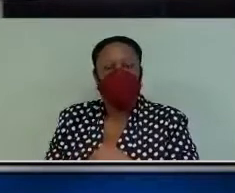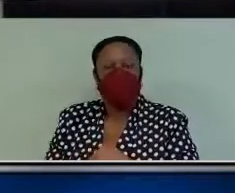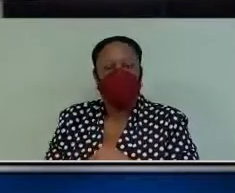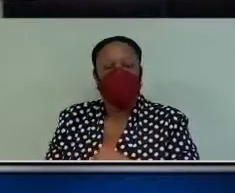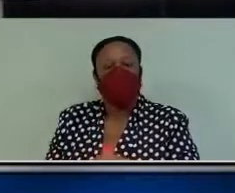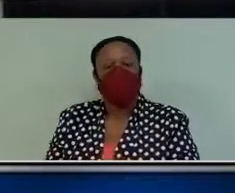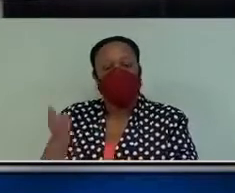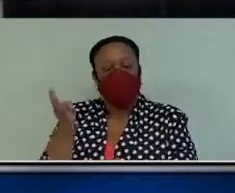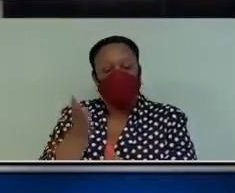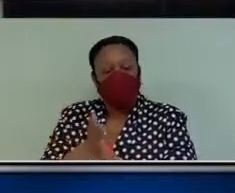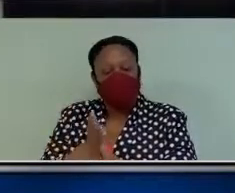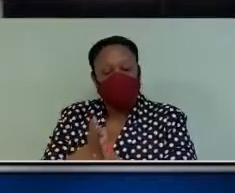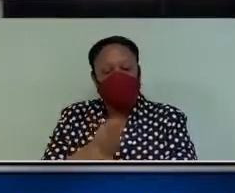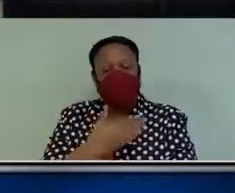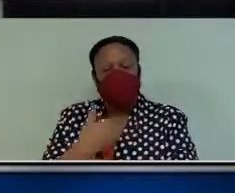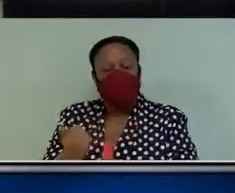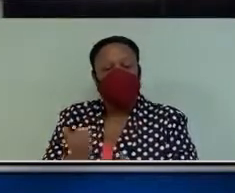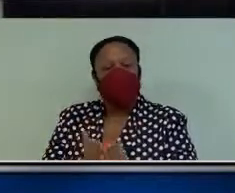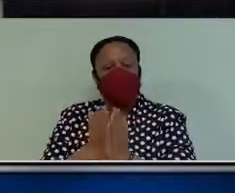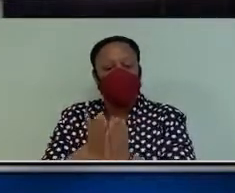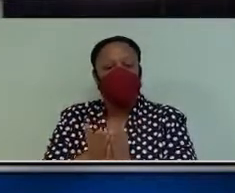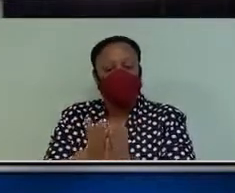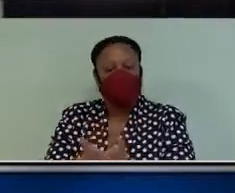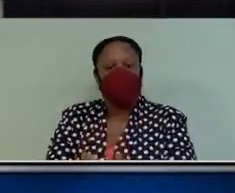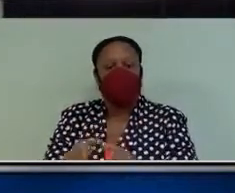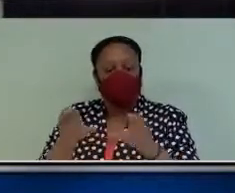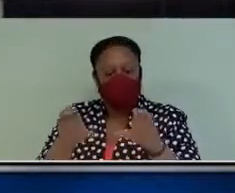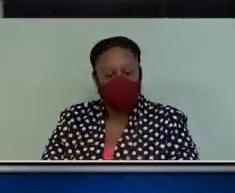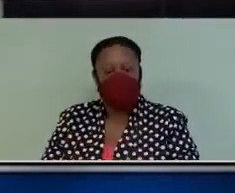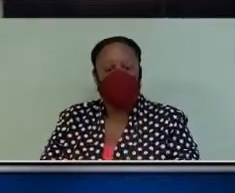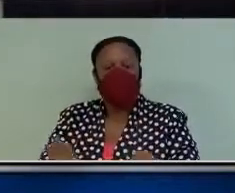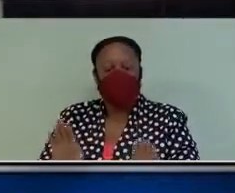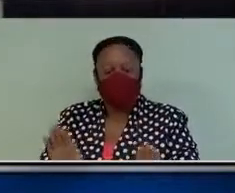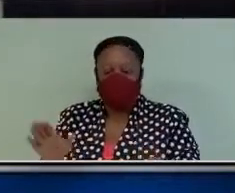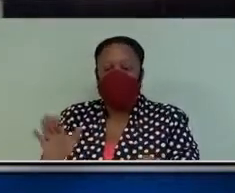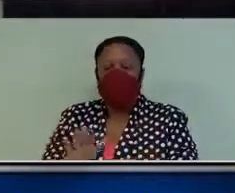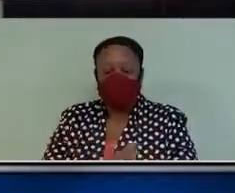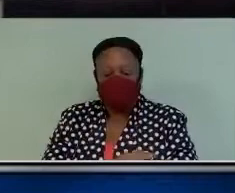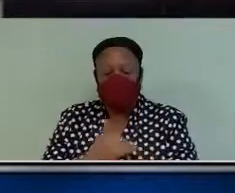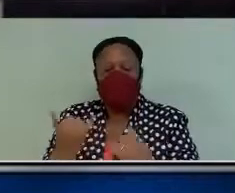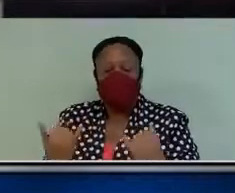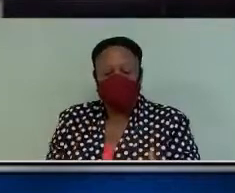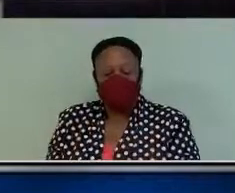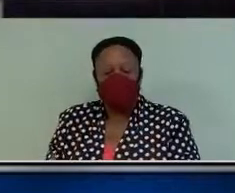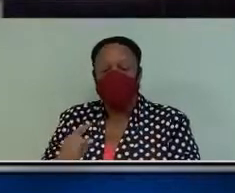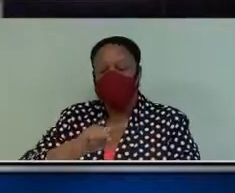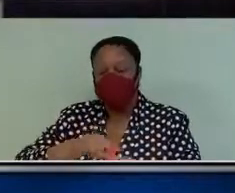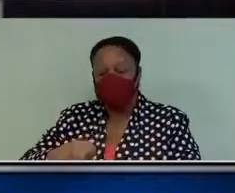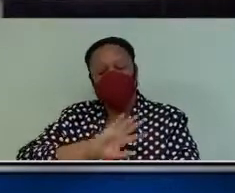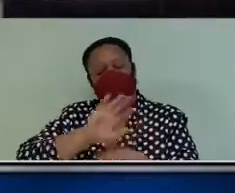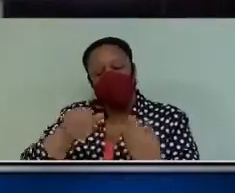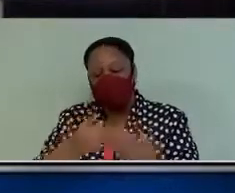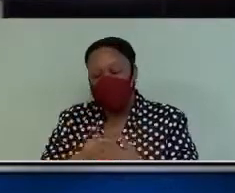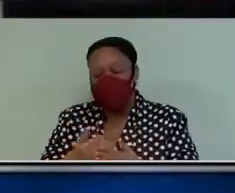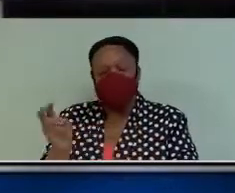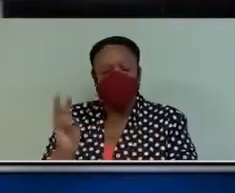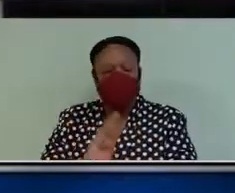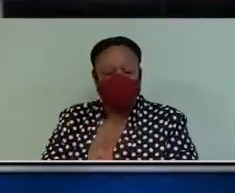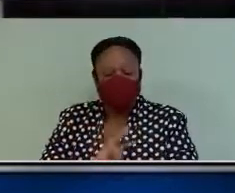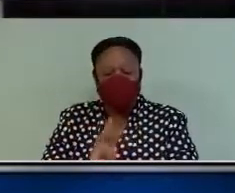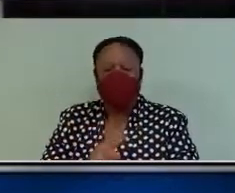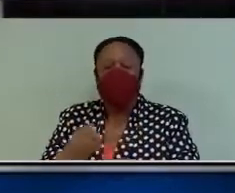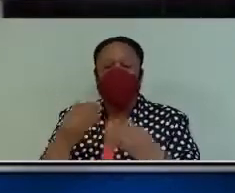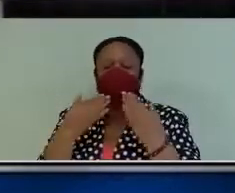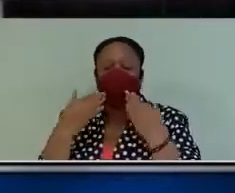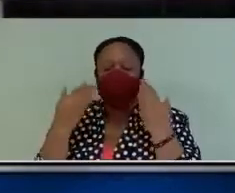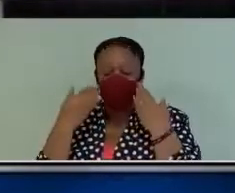Passenger buses and ferries can now carry their maximum capacity, but masks must be worn, windows must be